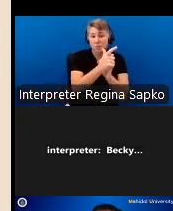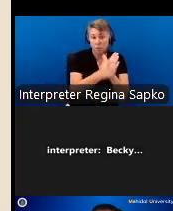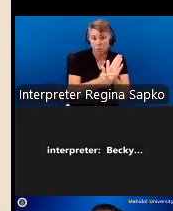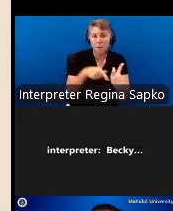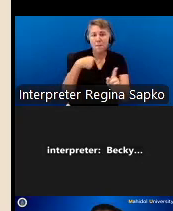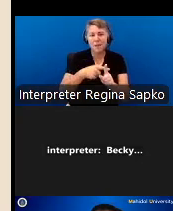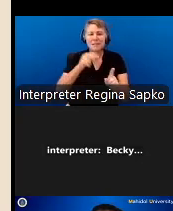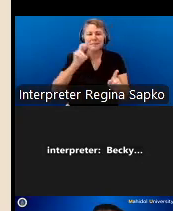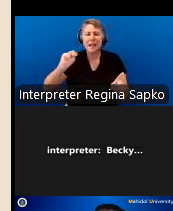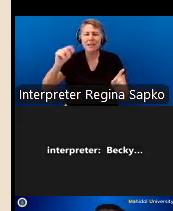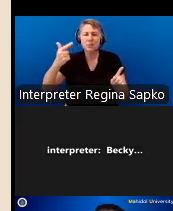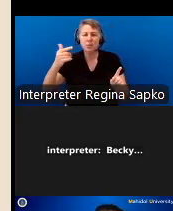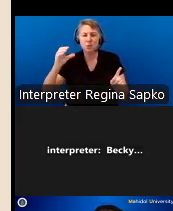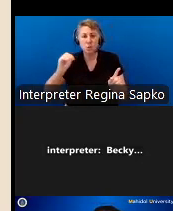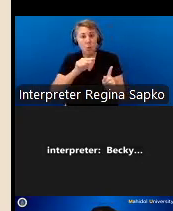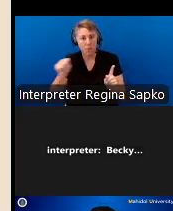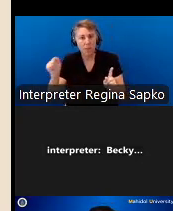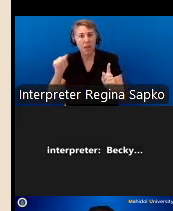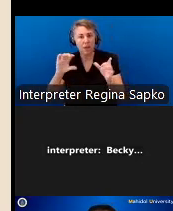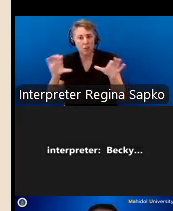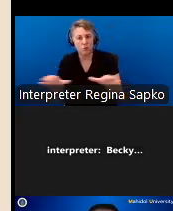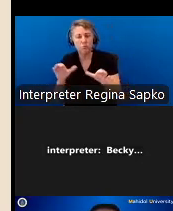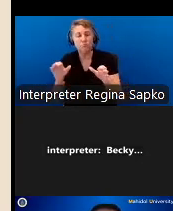a very, very important,